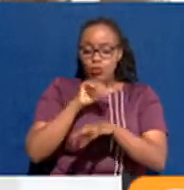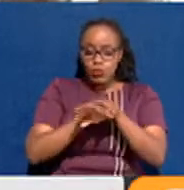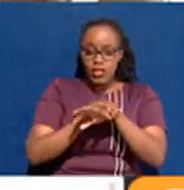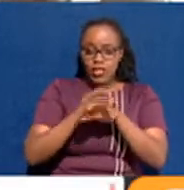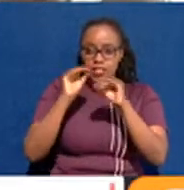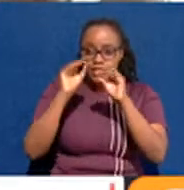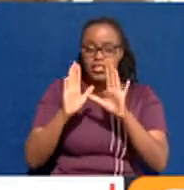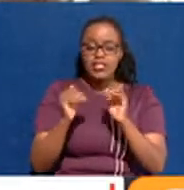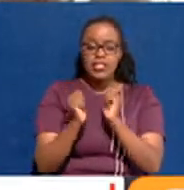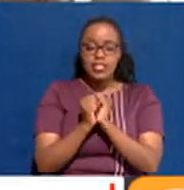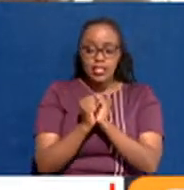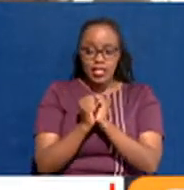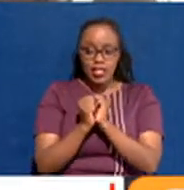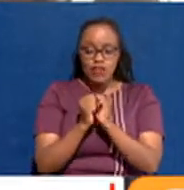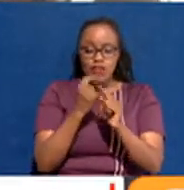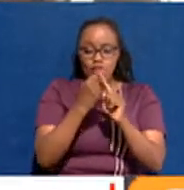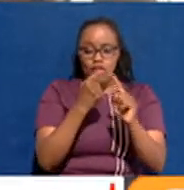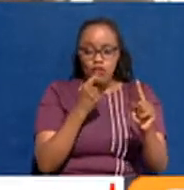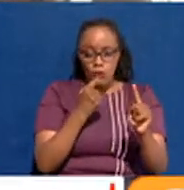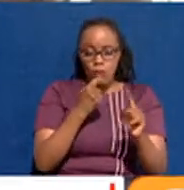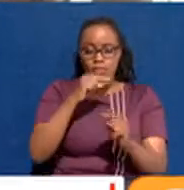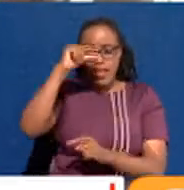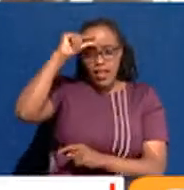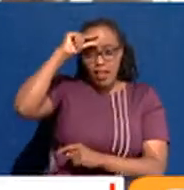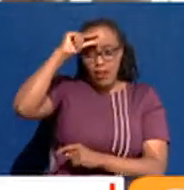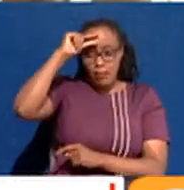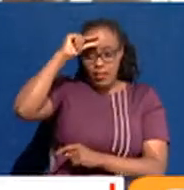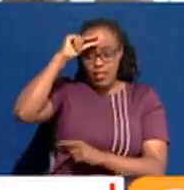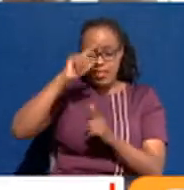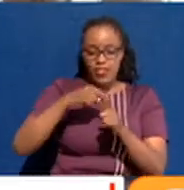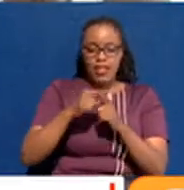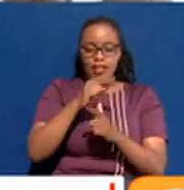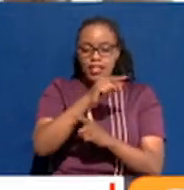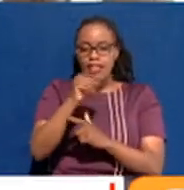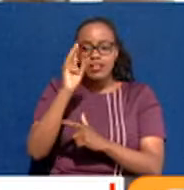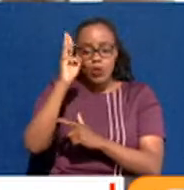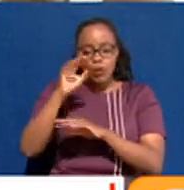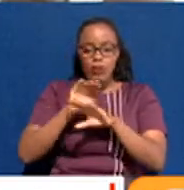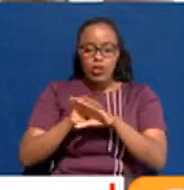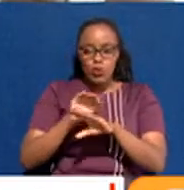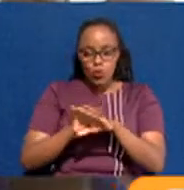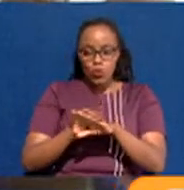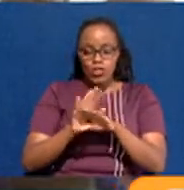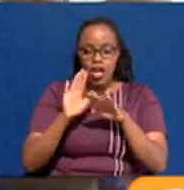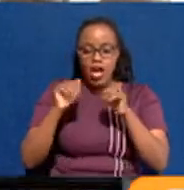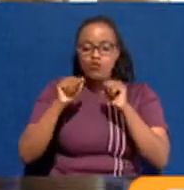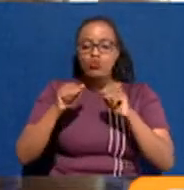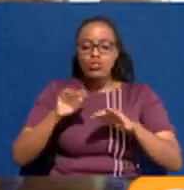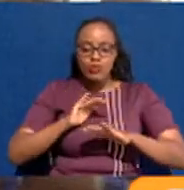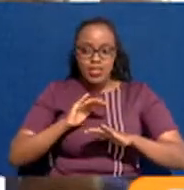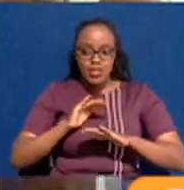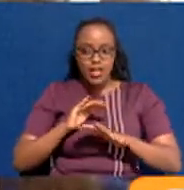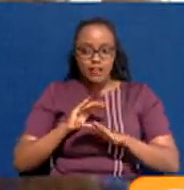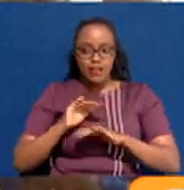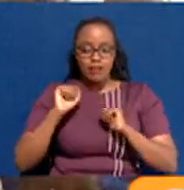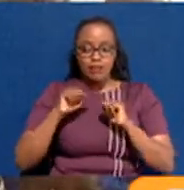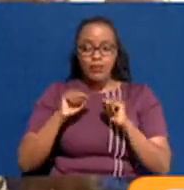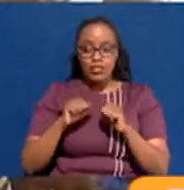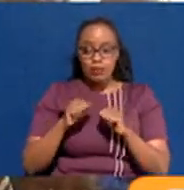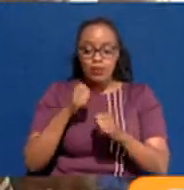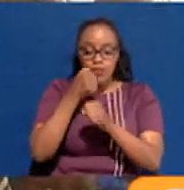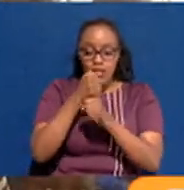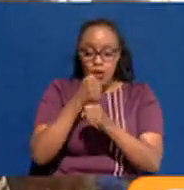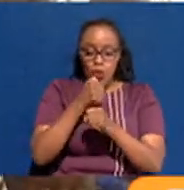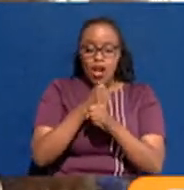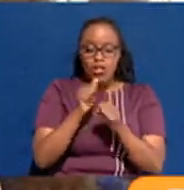walimu 10 kutoka kwa serikali, itakuwa ni idadi nzuri ya kuweza kutosha kwamba kazi